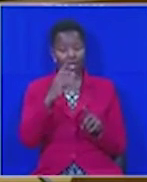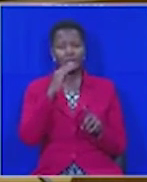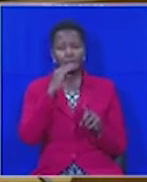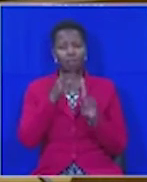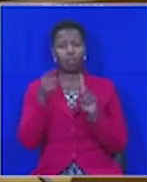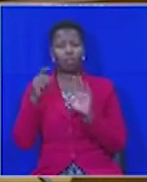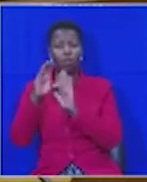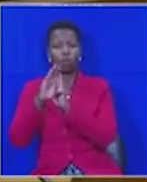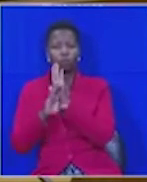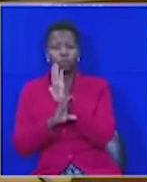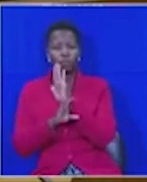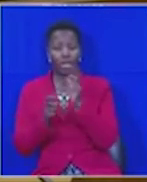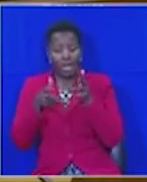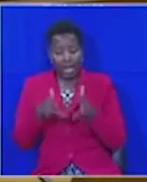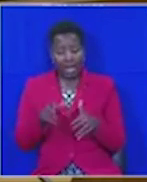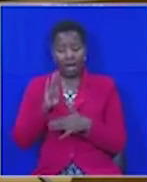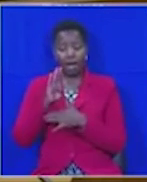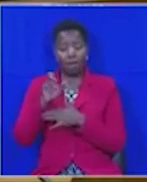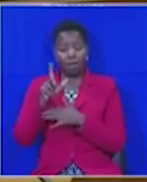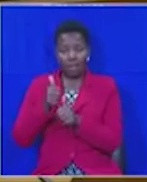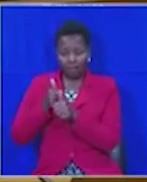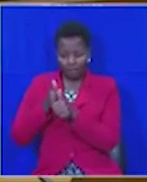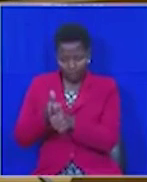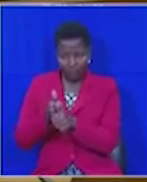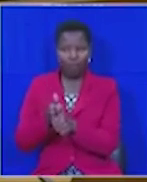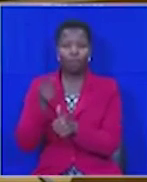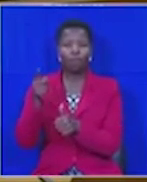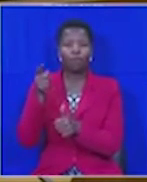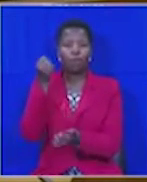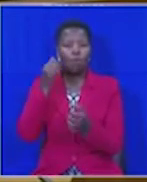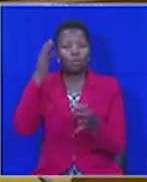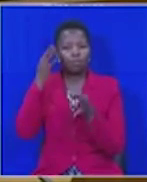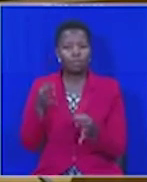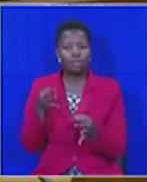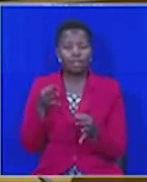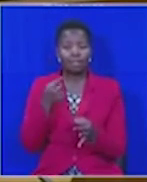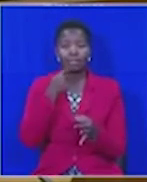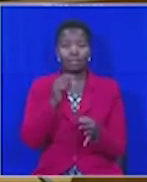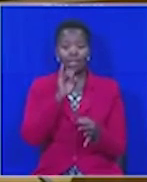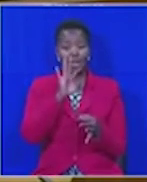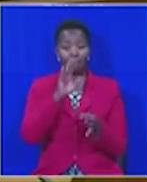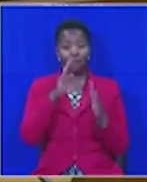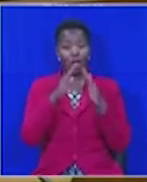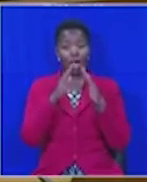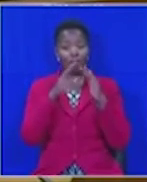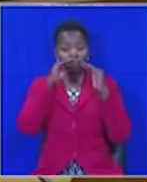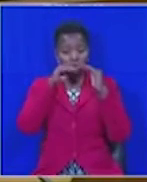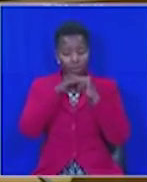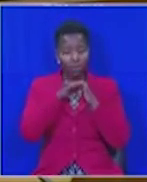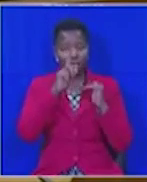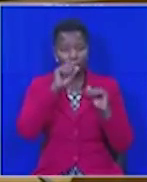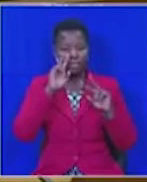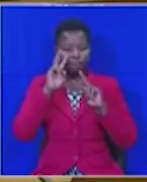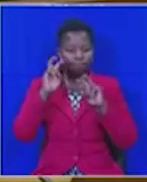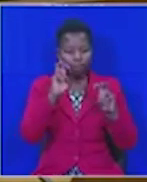consistent with the court order, provides for a warrant requirement and to state in which circumstances a warrant would not